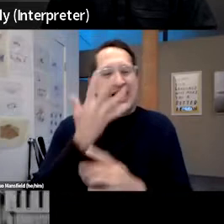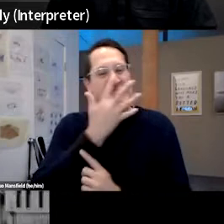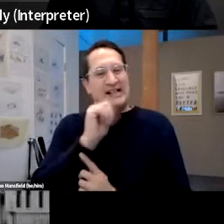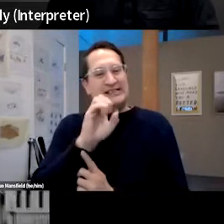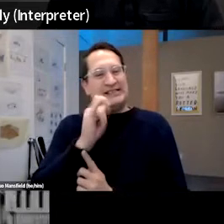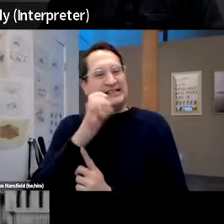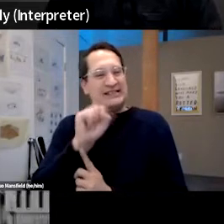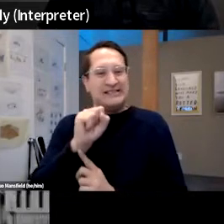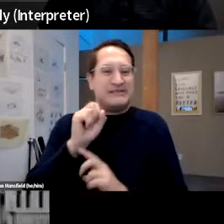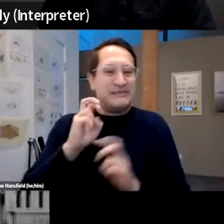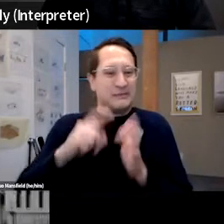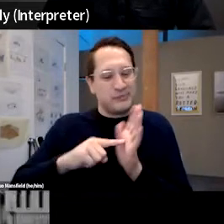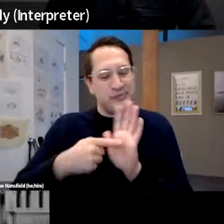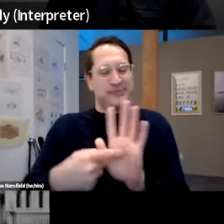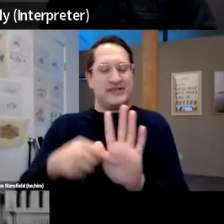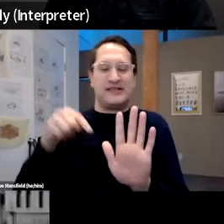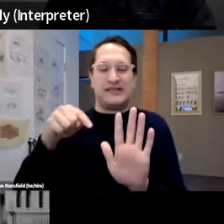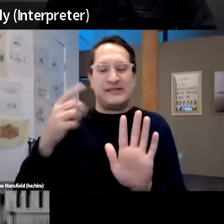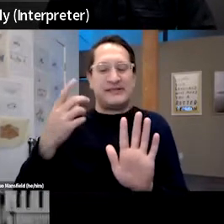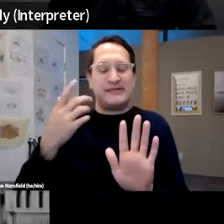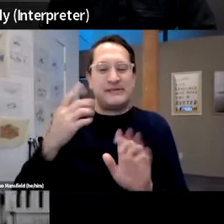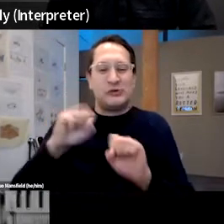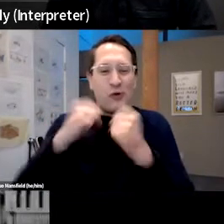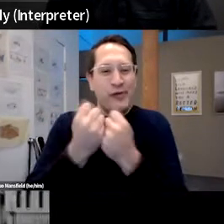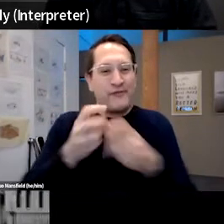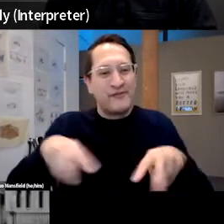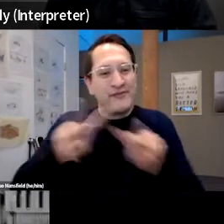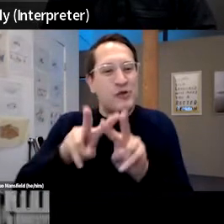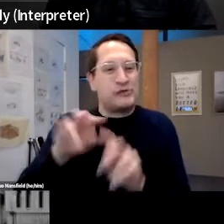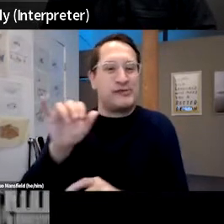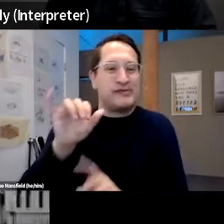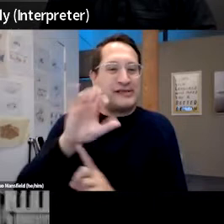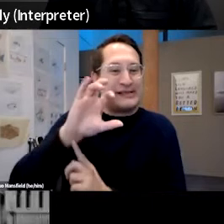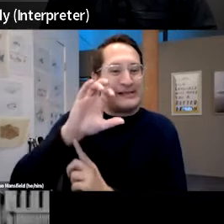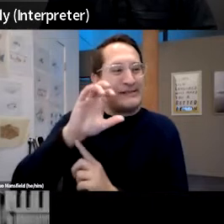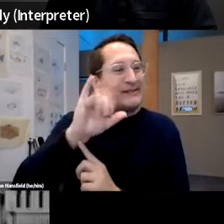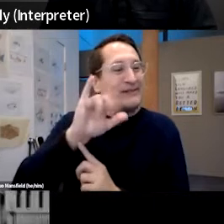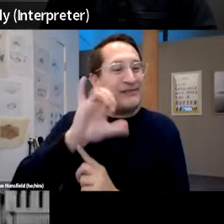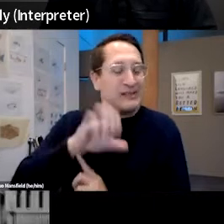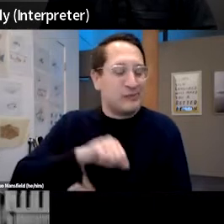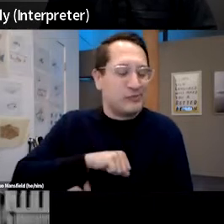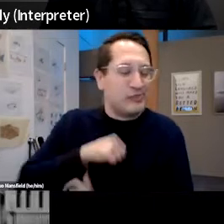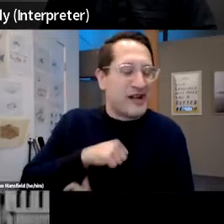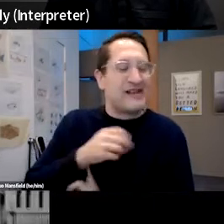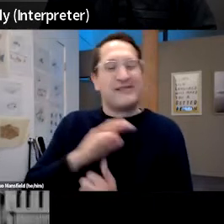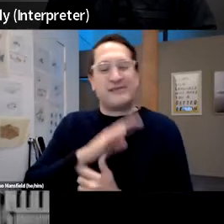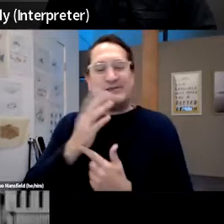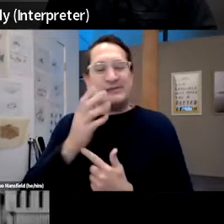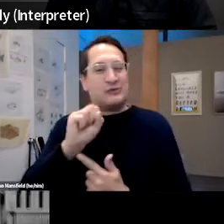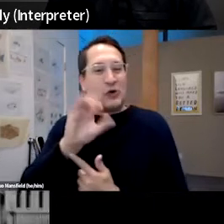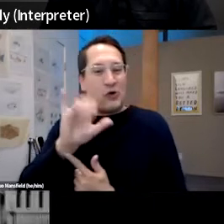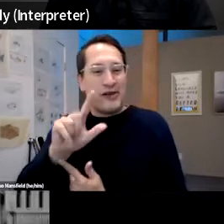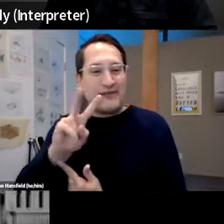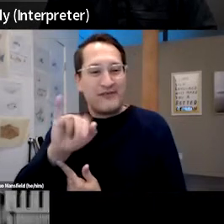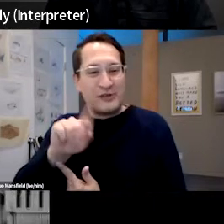ornate. Aesthetics are exemplary, showing societal values, showing civic